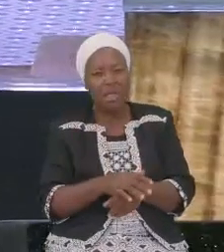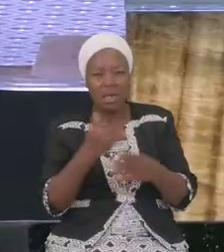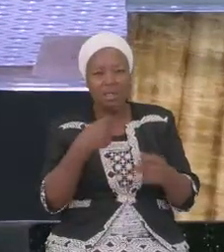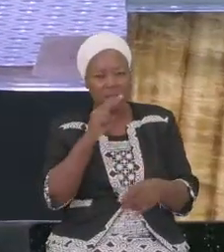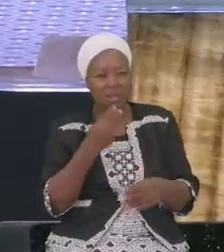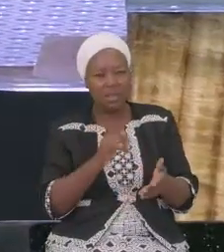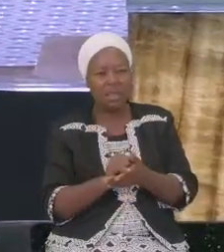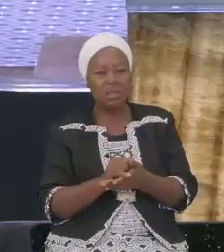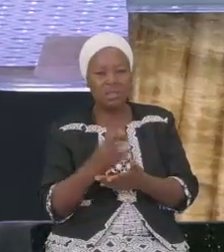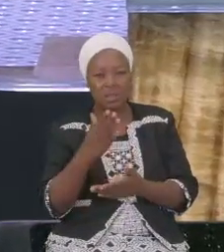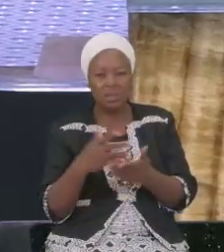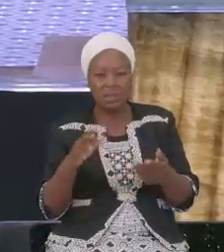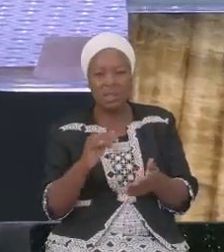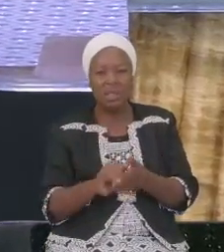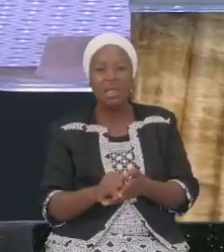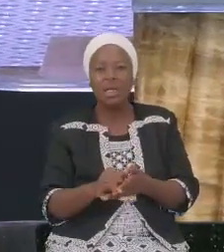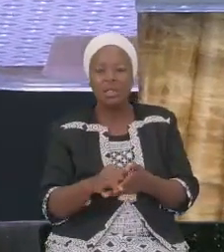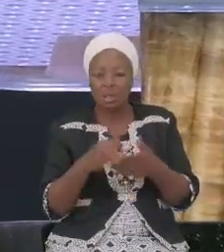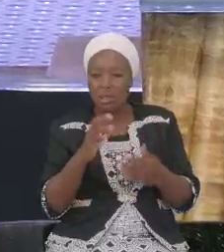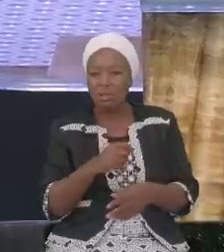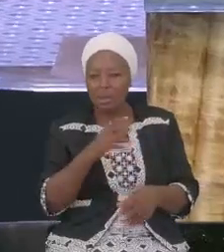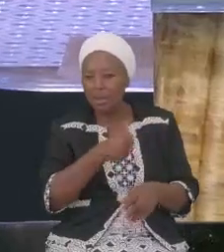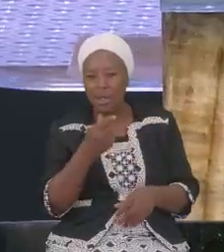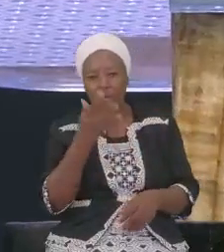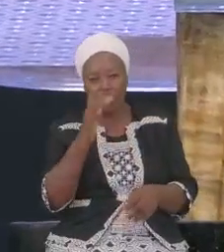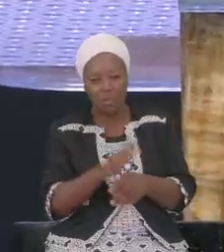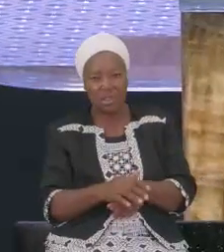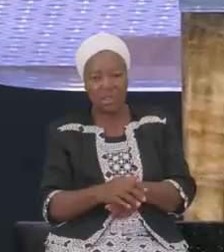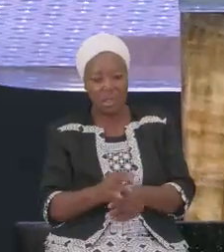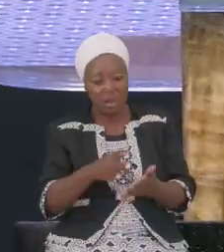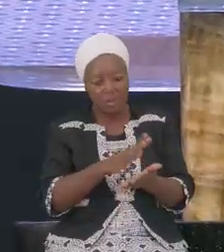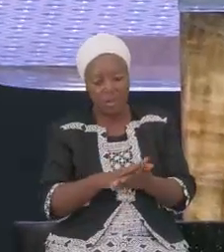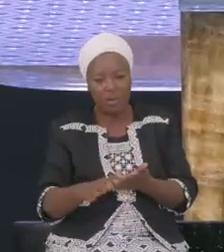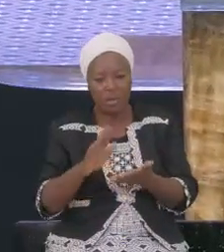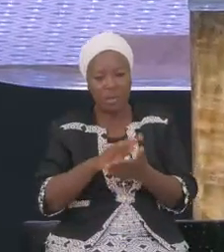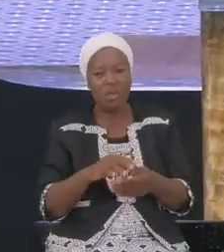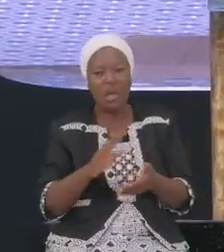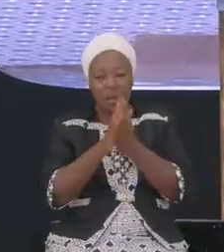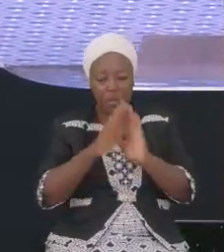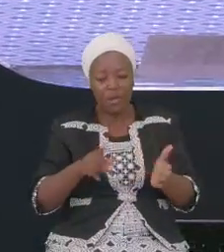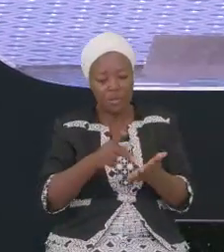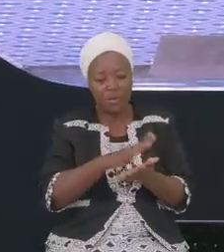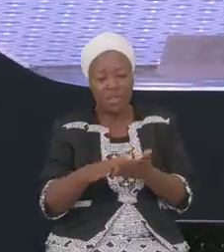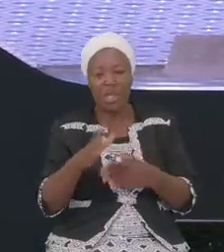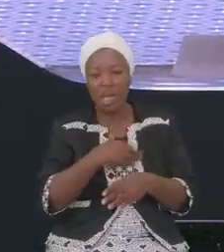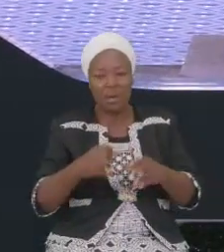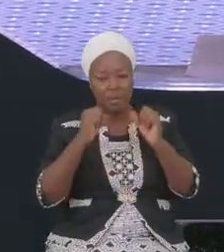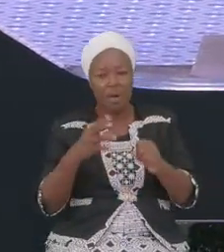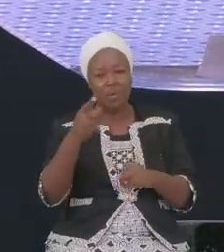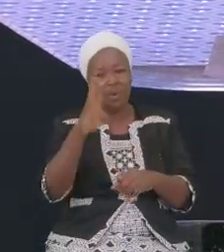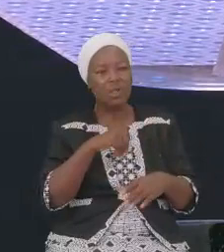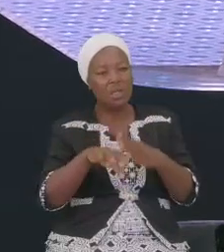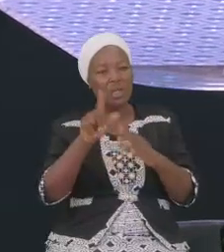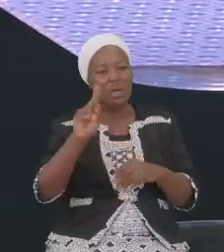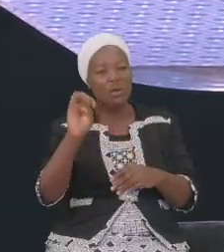follows peace and purity and the power of God. It says in Luke chapter 24,